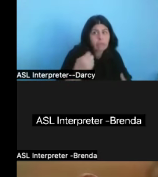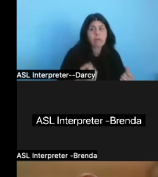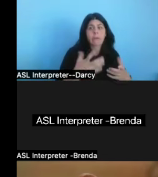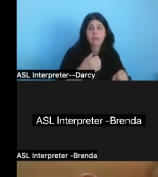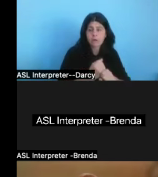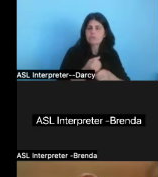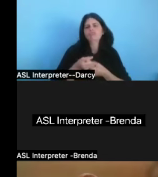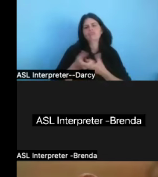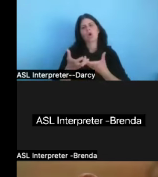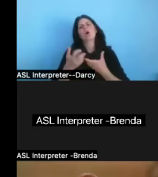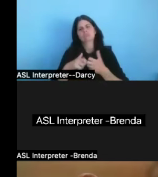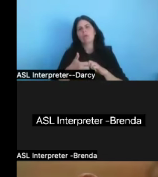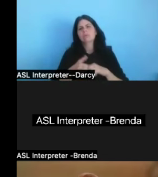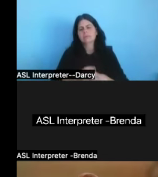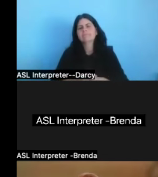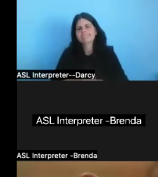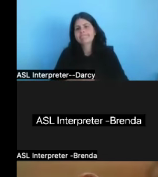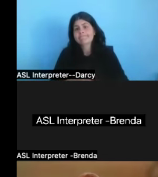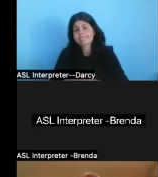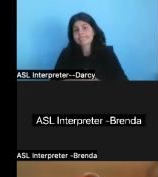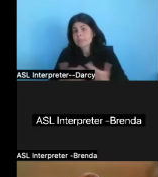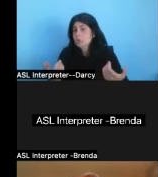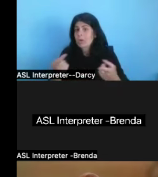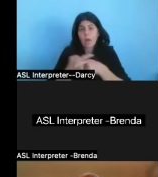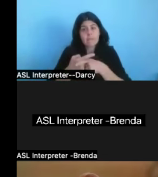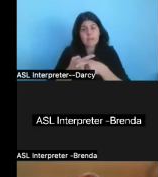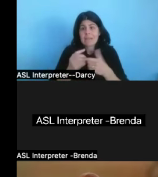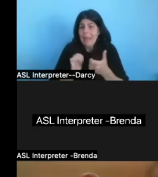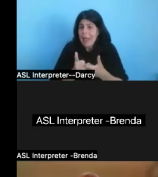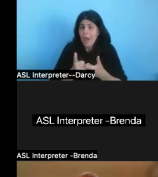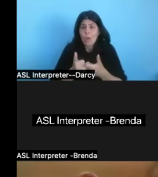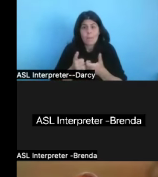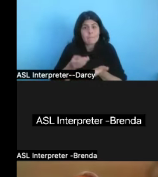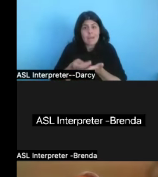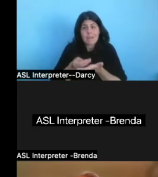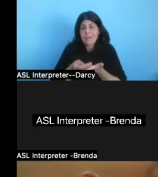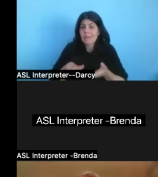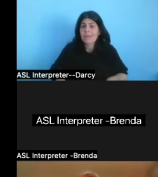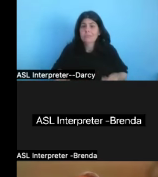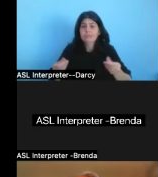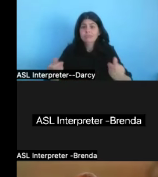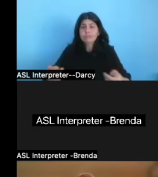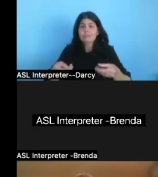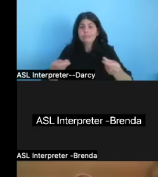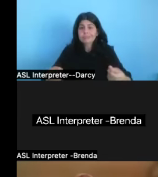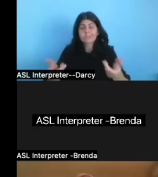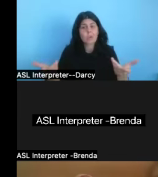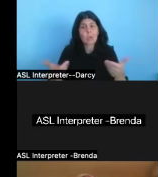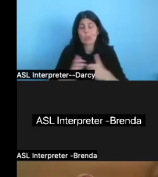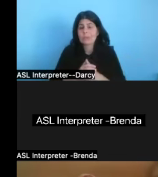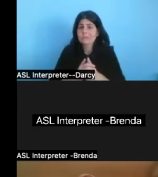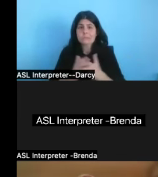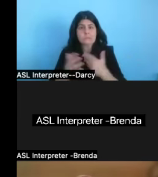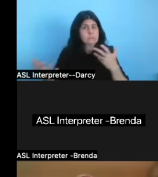causing problems and in conflict with how we spend our money just to improve and stay up with this aging infrastructure.